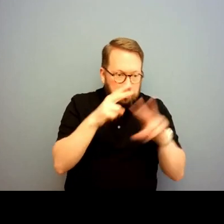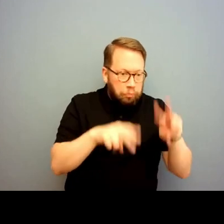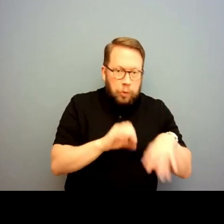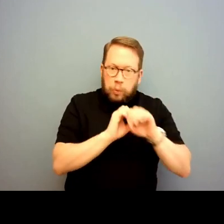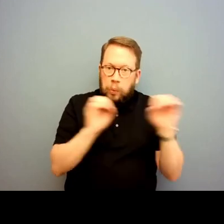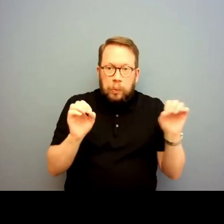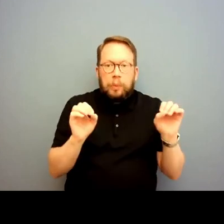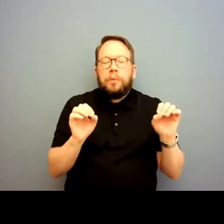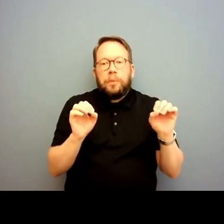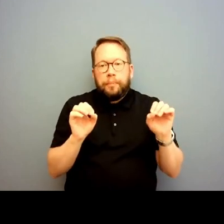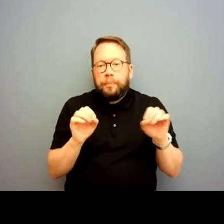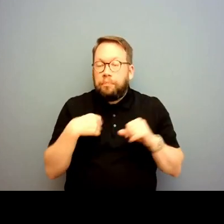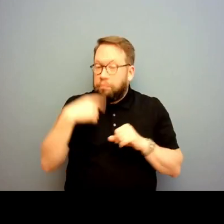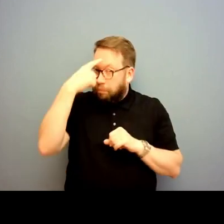to,